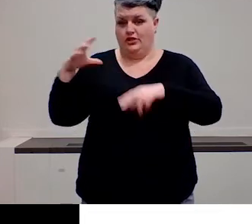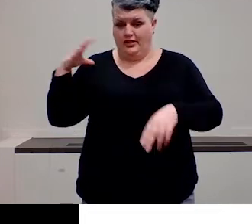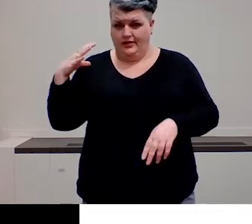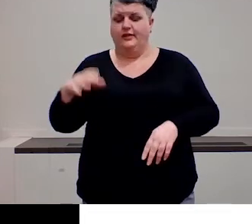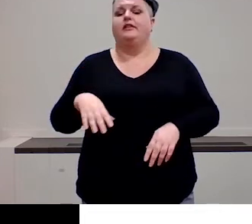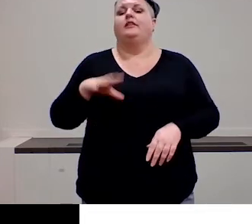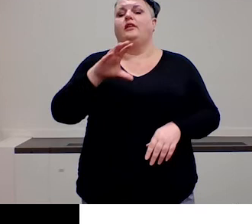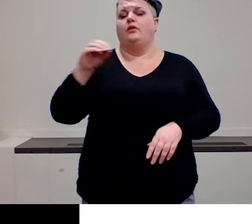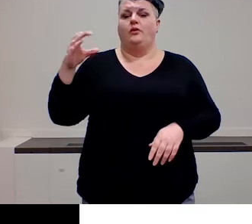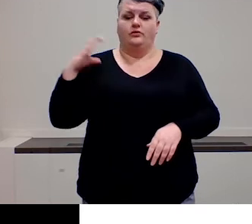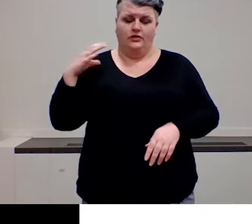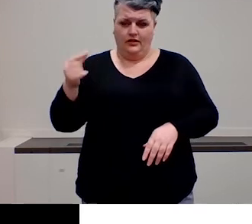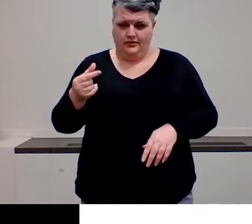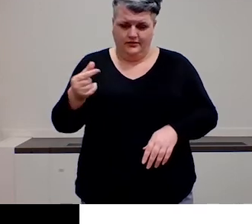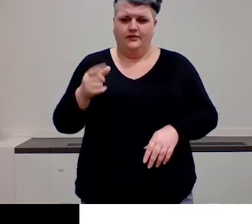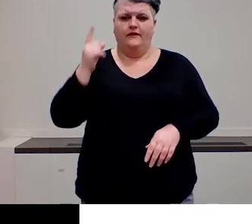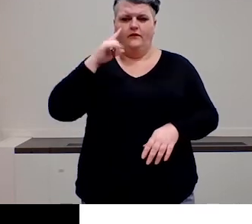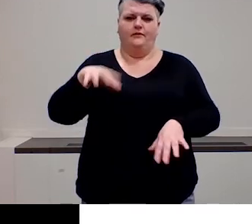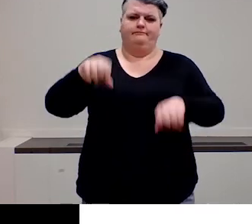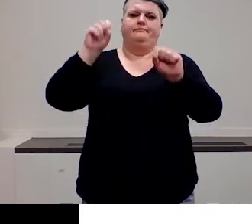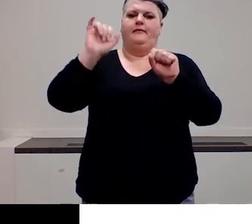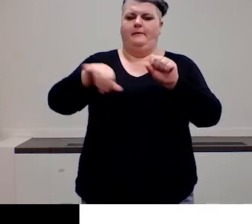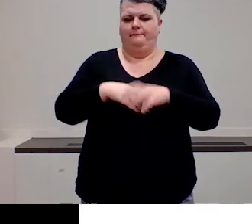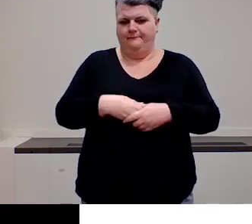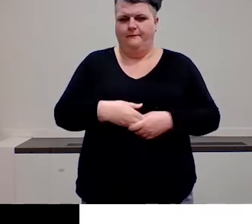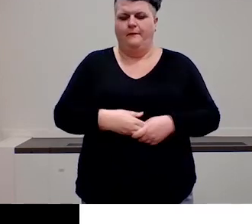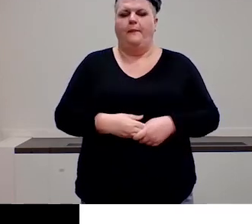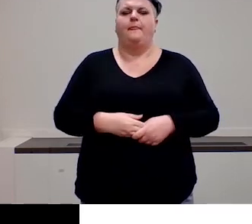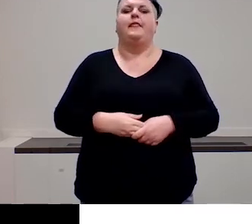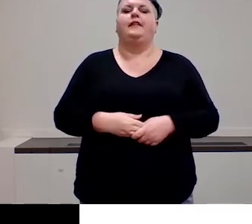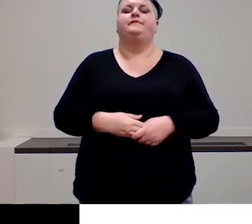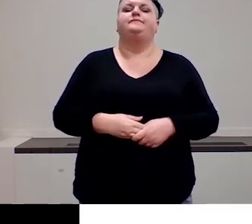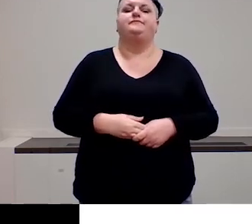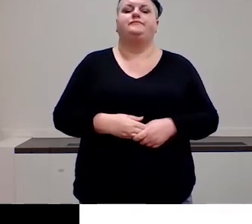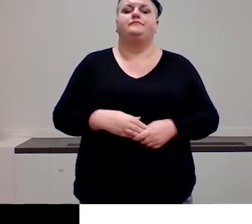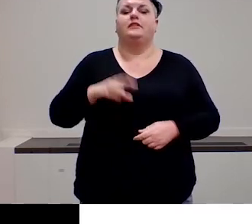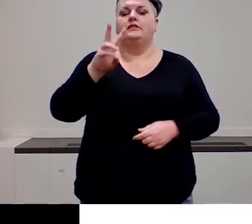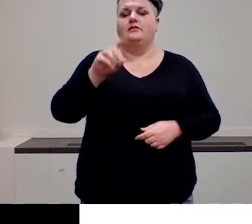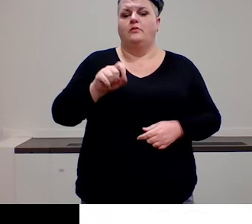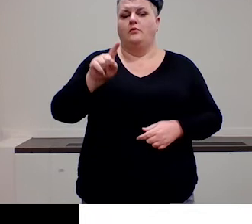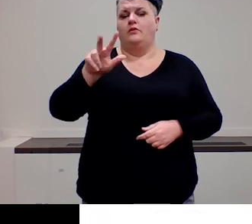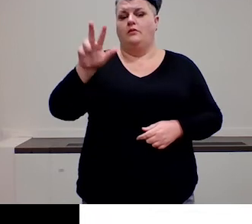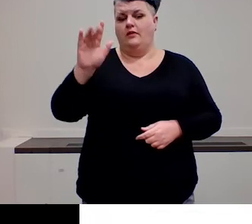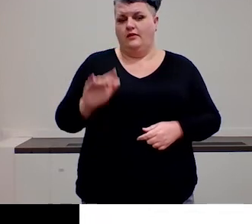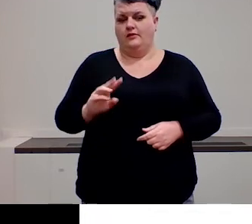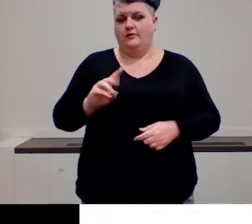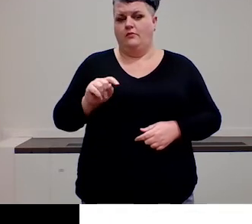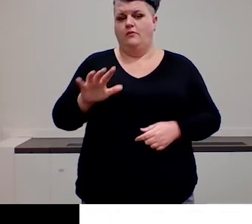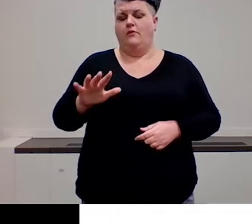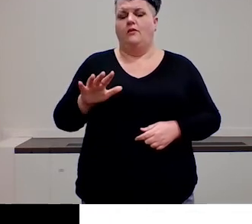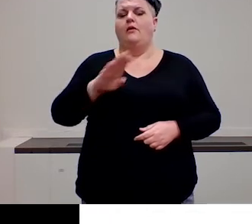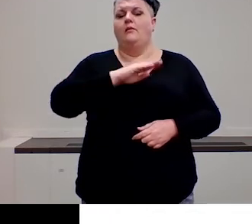Eichenberg and co-chair Polly Taylor Gherkin, for taking on this committee. 6.13 to 6.15, Board